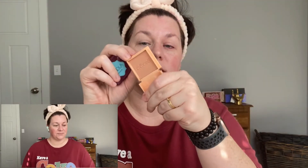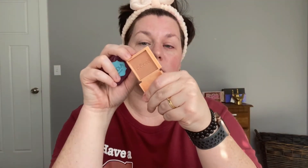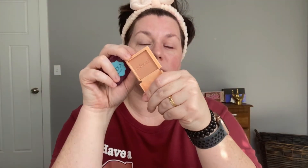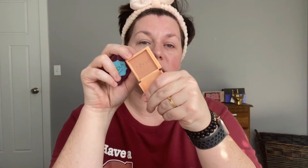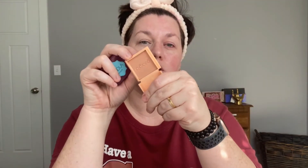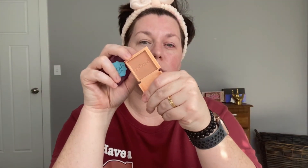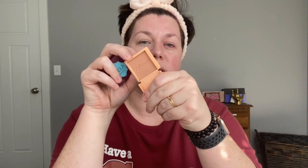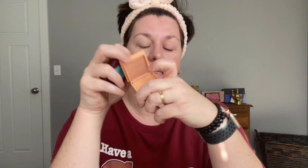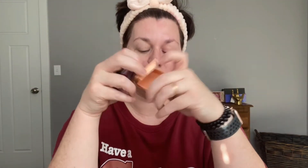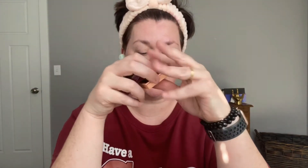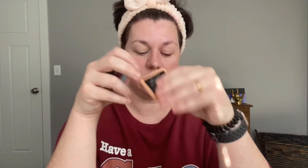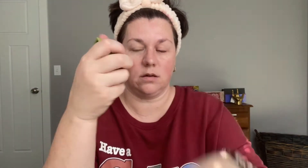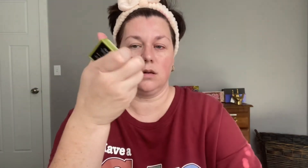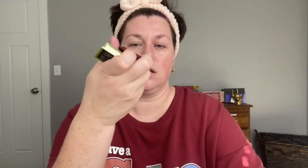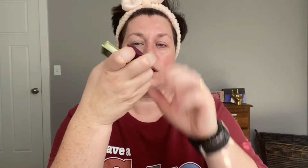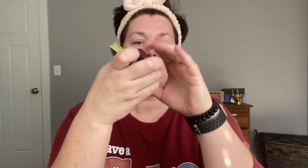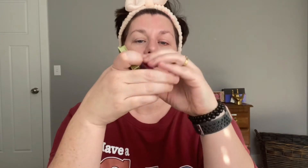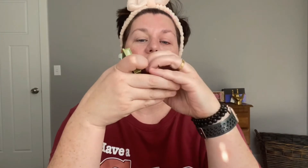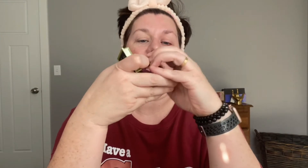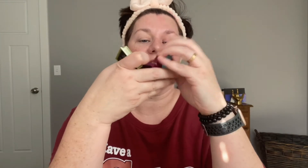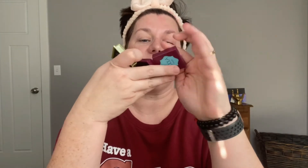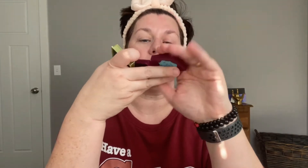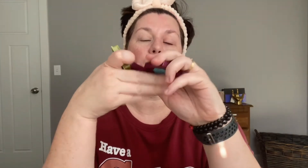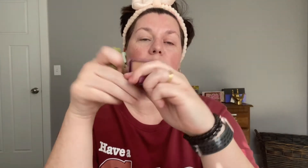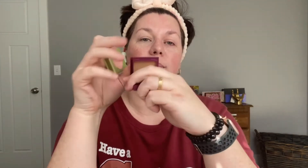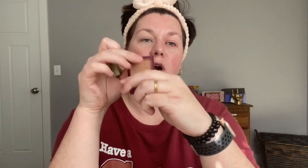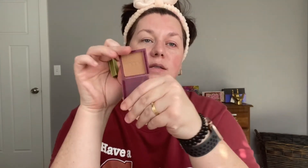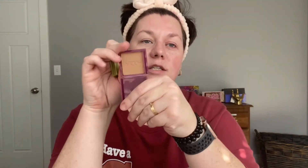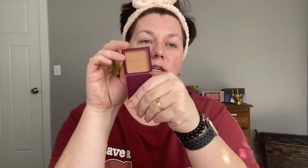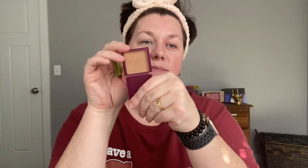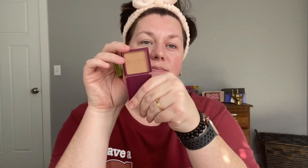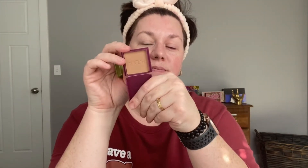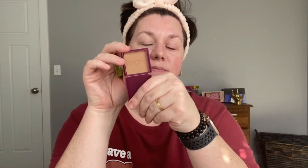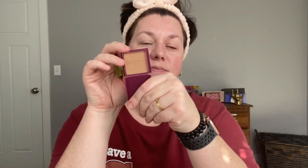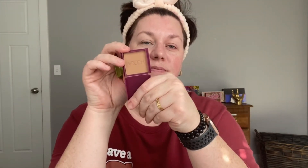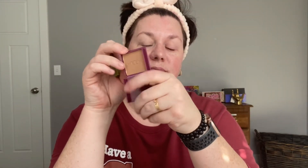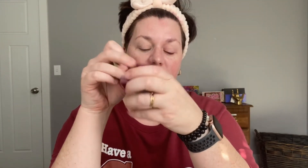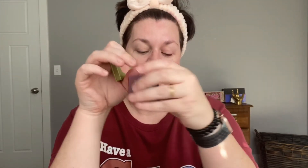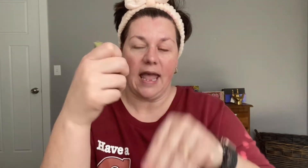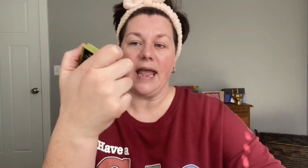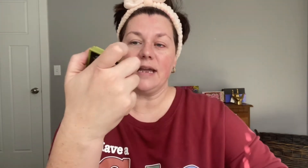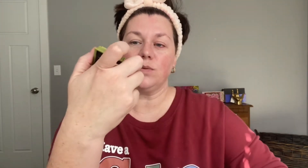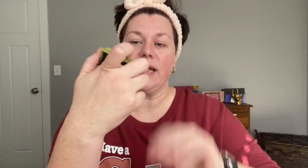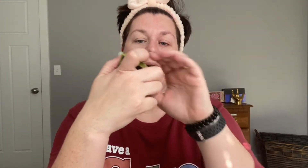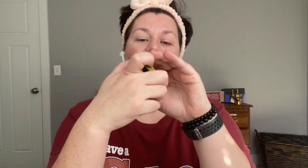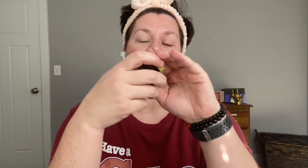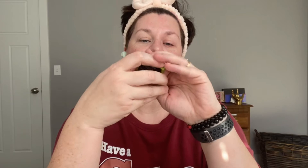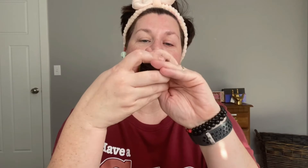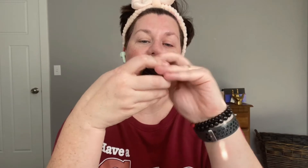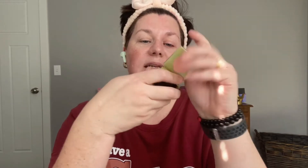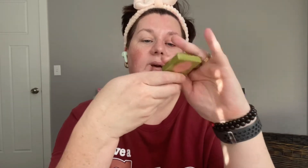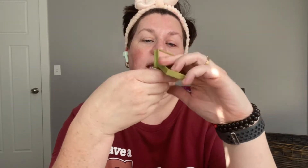this little peach moment. We have the Hula bronzer, and we have